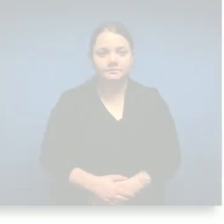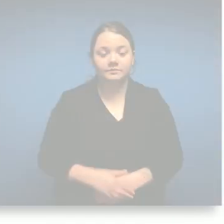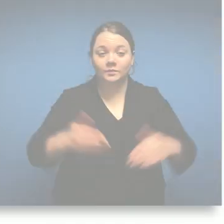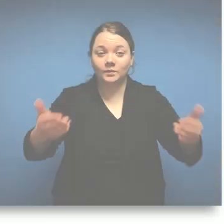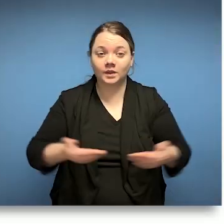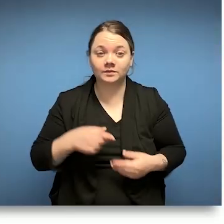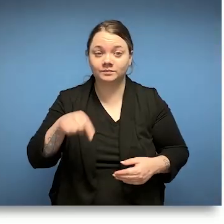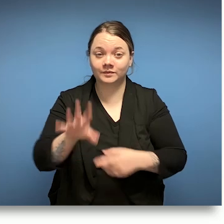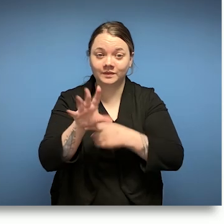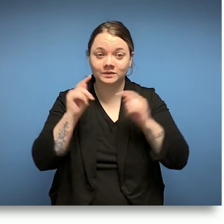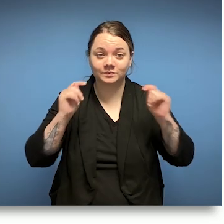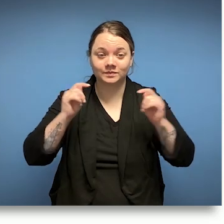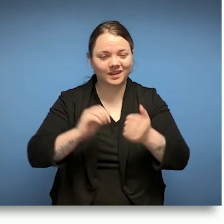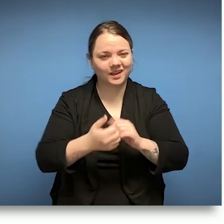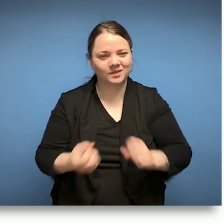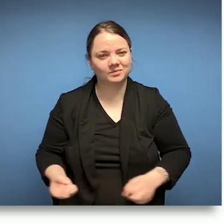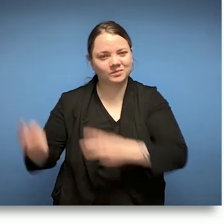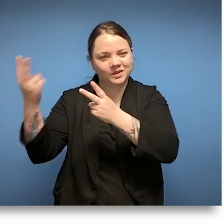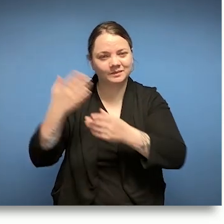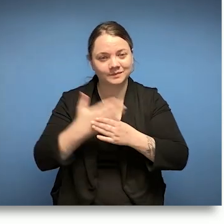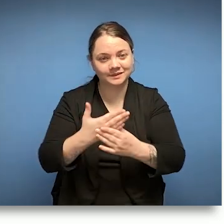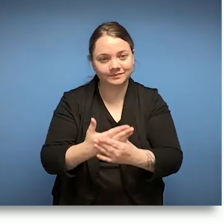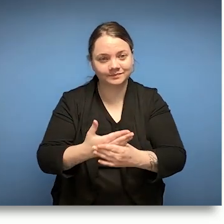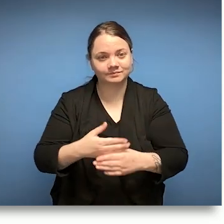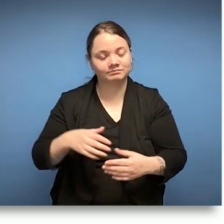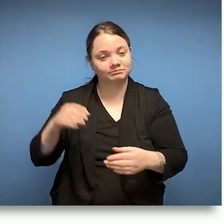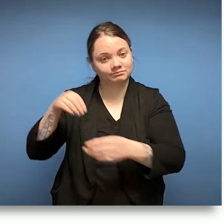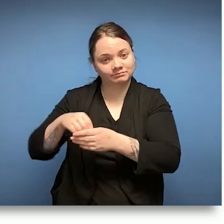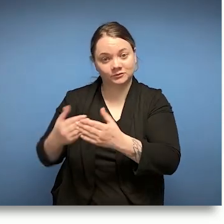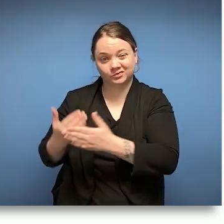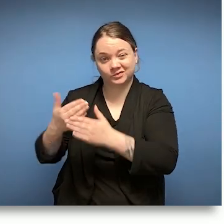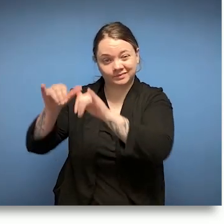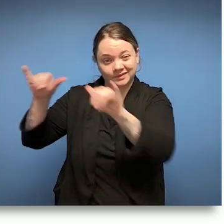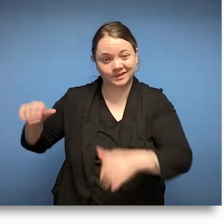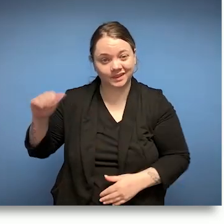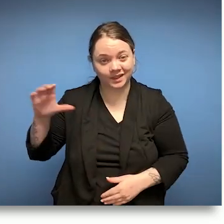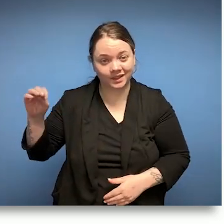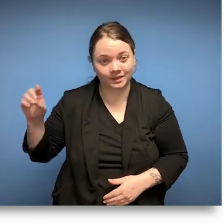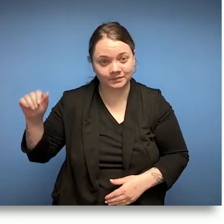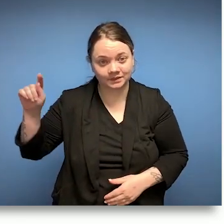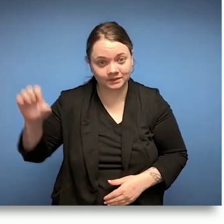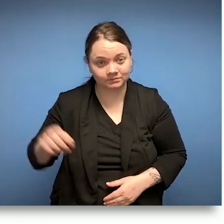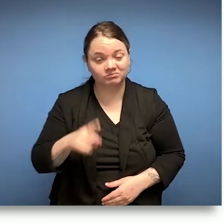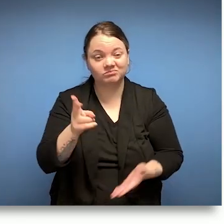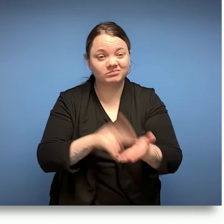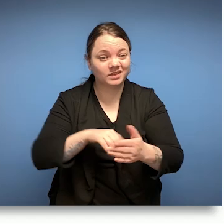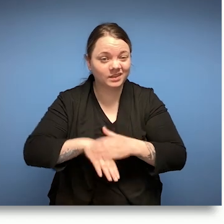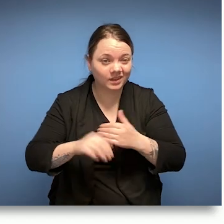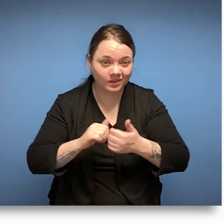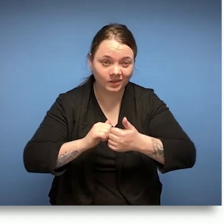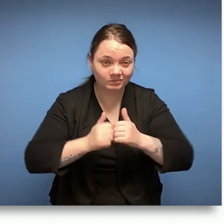Welcome to a video tutorial on how to upload documents into the Accommodate system. You can log into